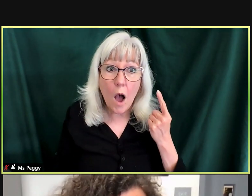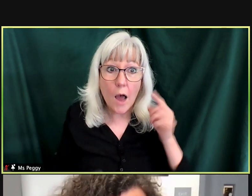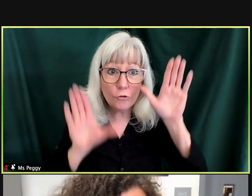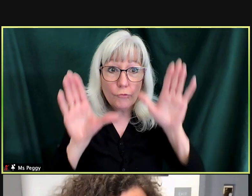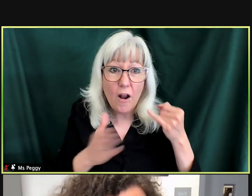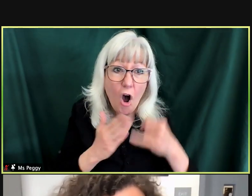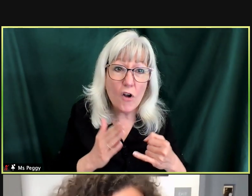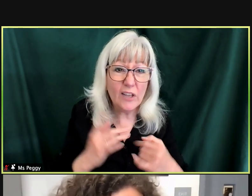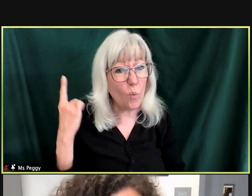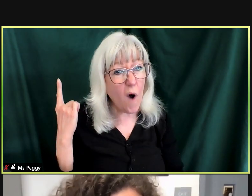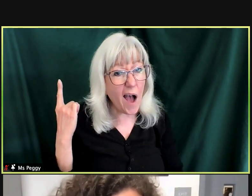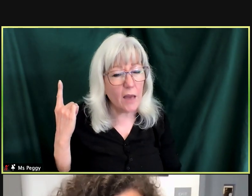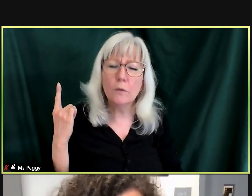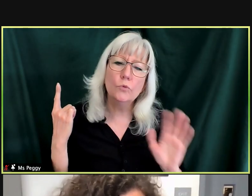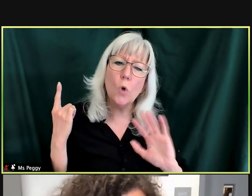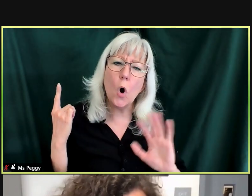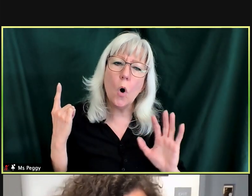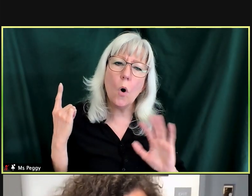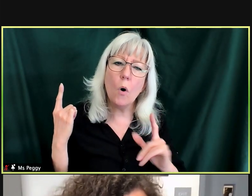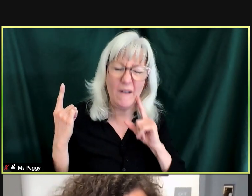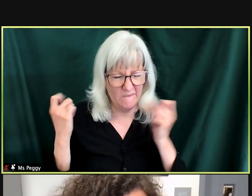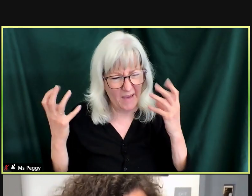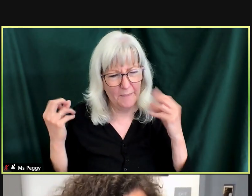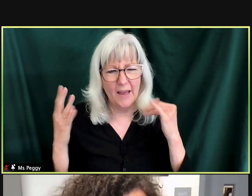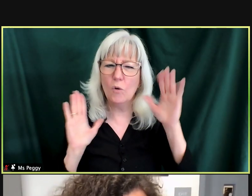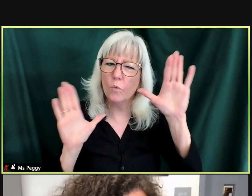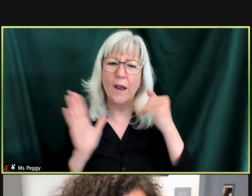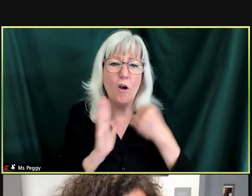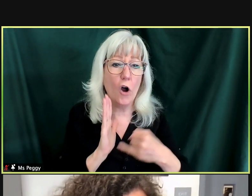I think he's perfect for us right now.